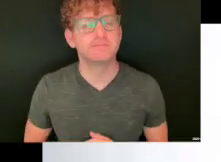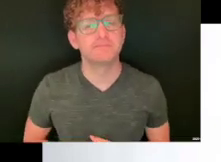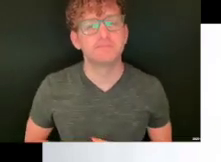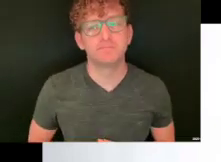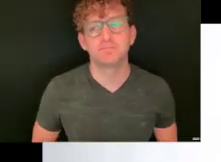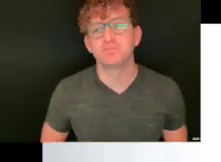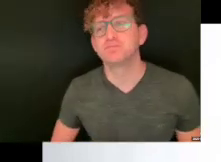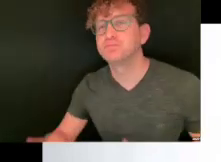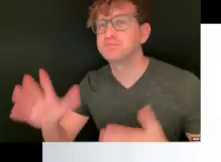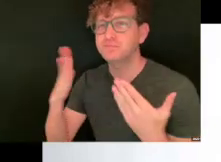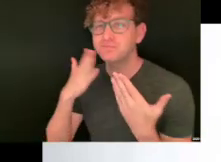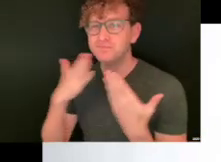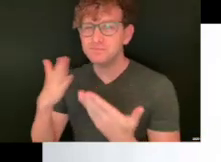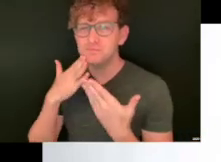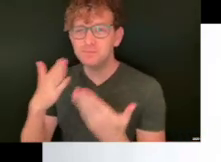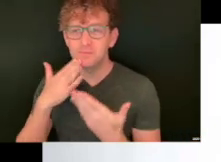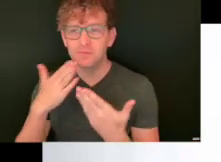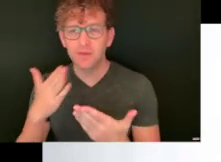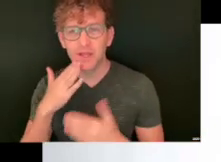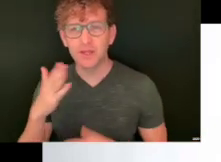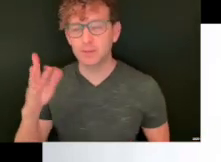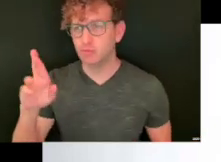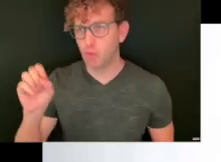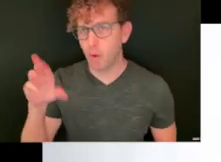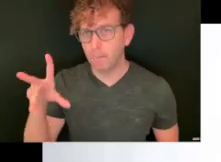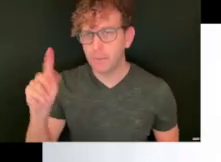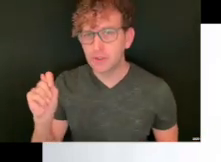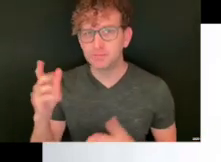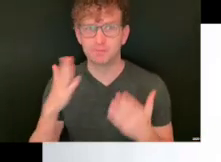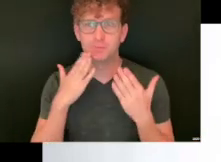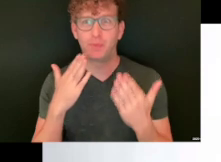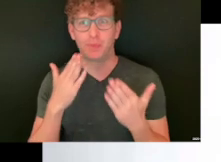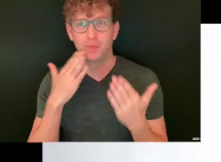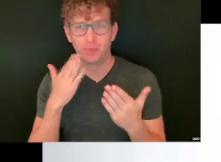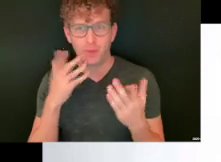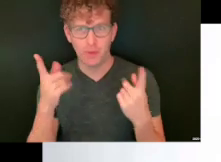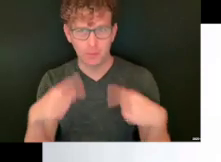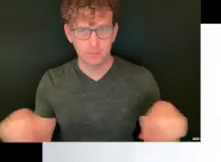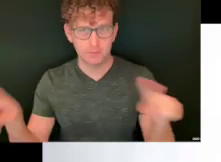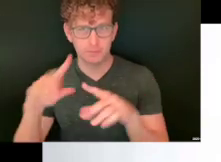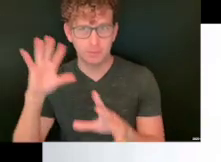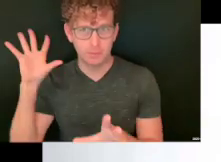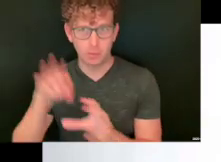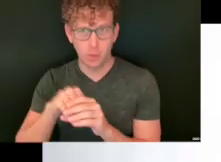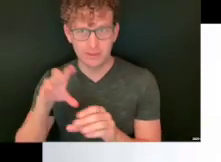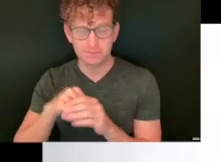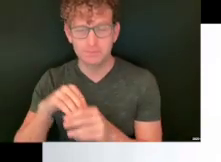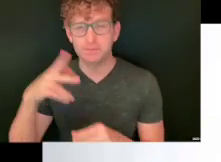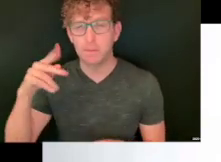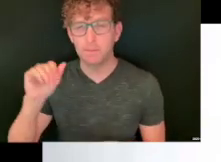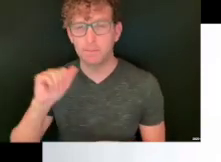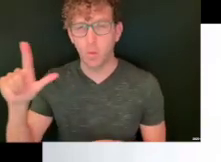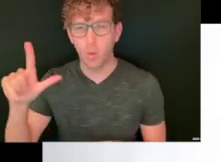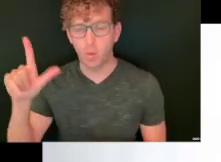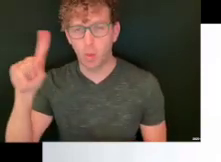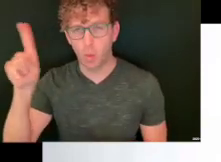what was responded with the poll questions. It's always hard when it's a smaller group